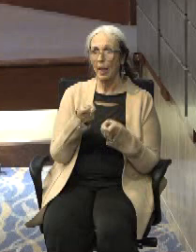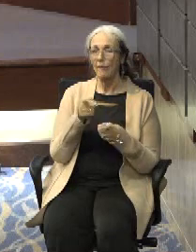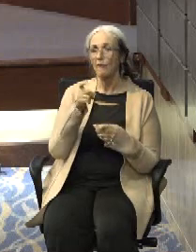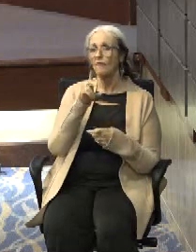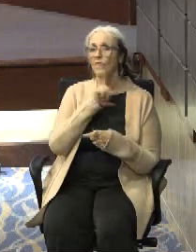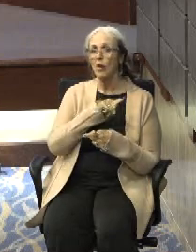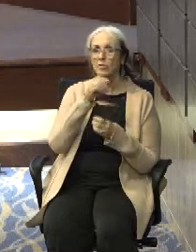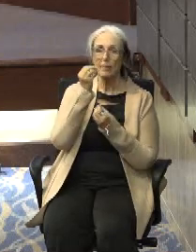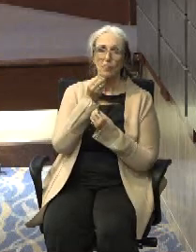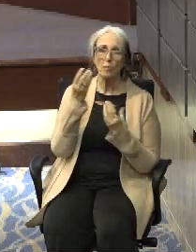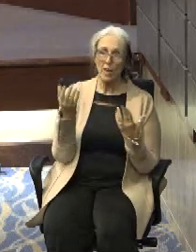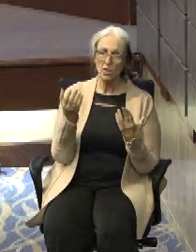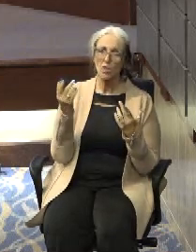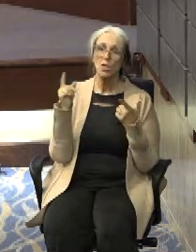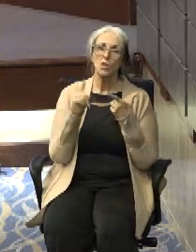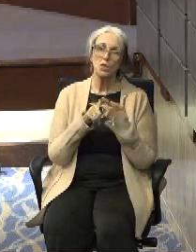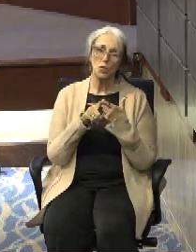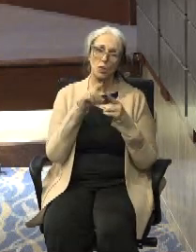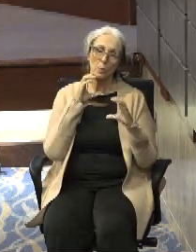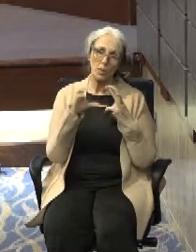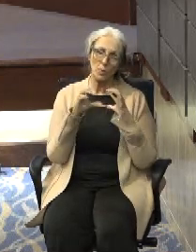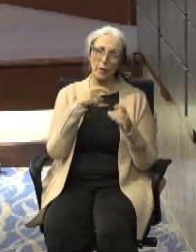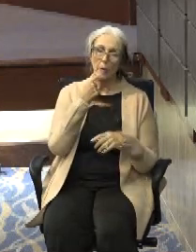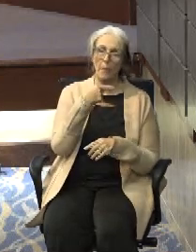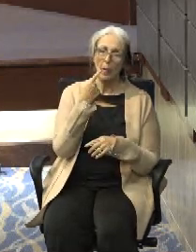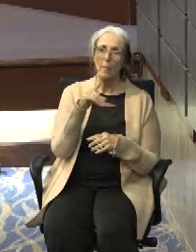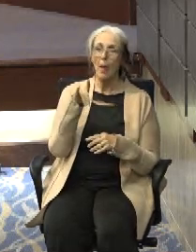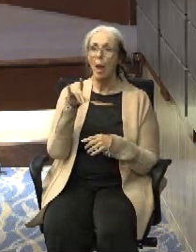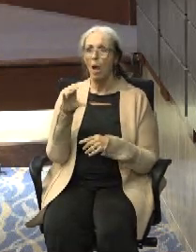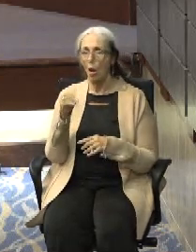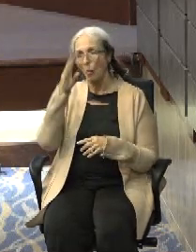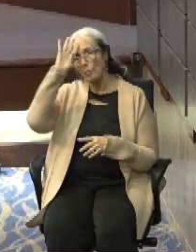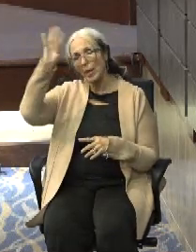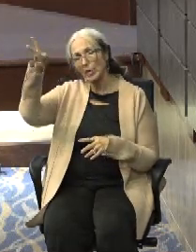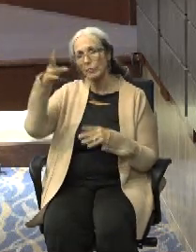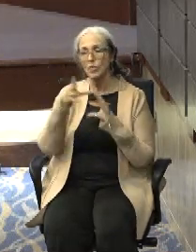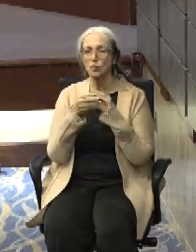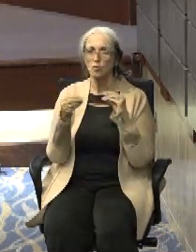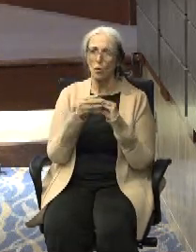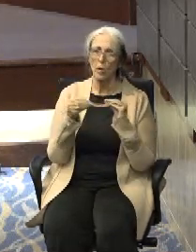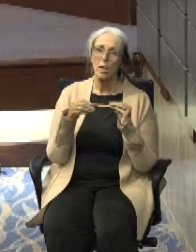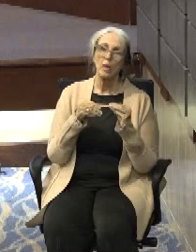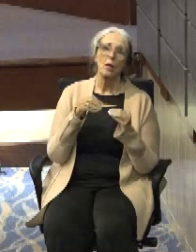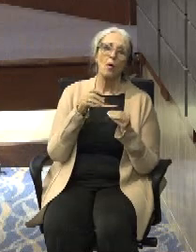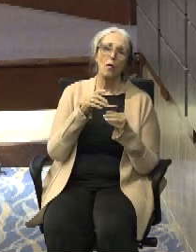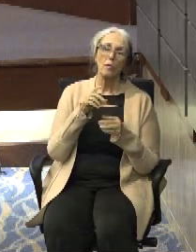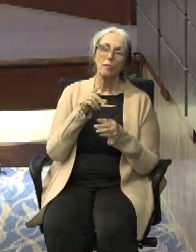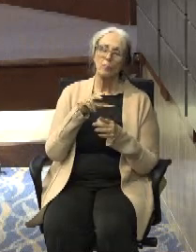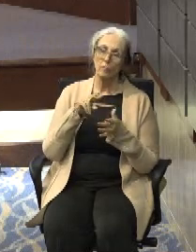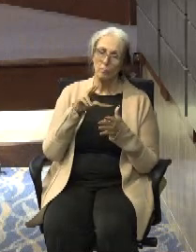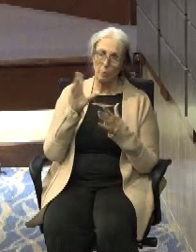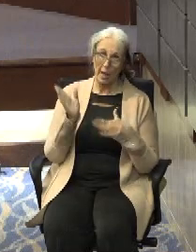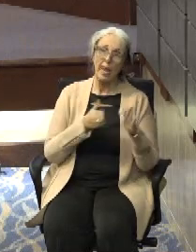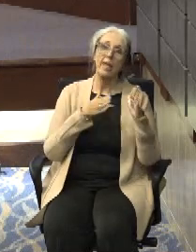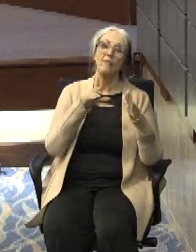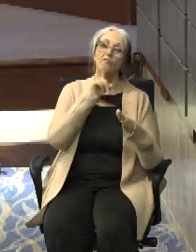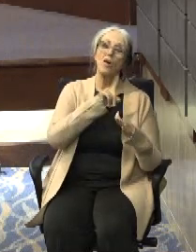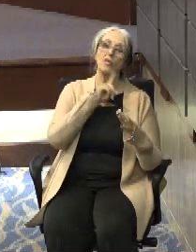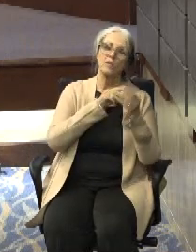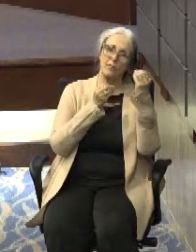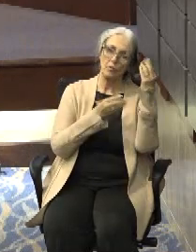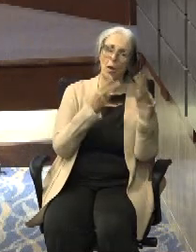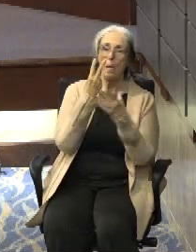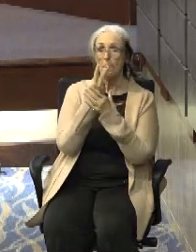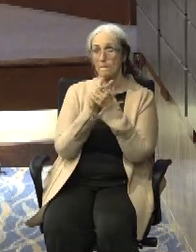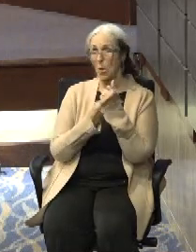false information to relay to the public, or the city's PIO made up a story or intentionally relayed false information. Both of these